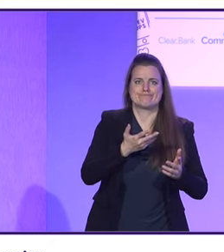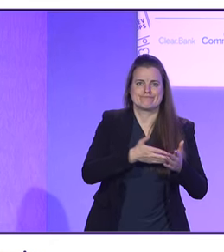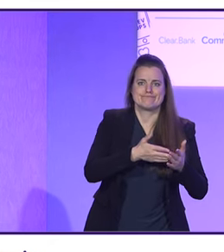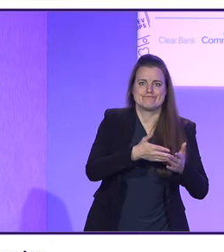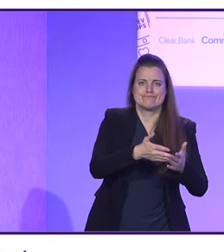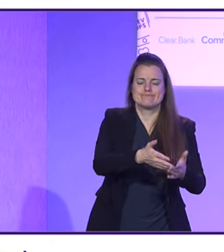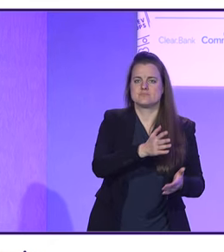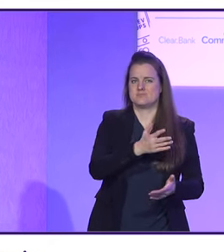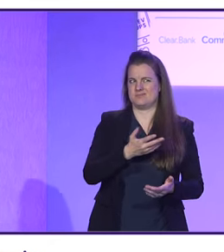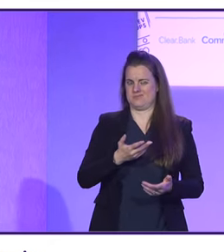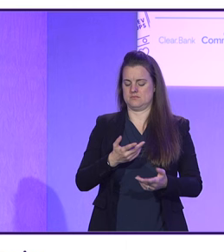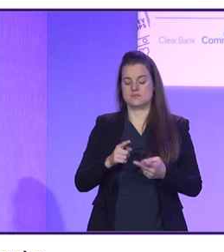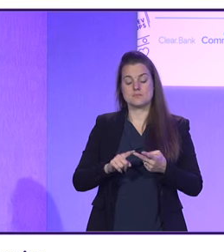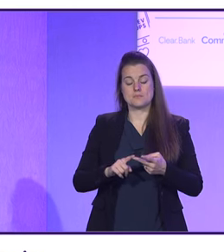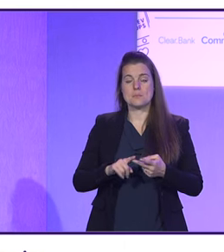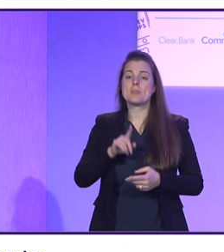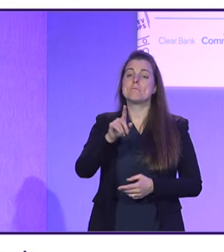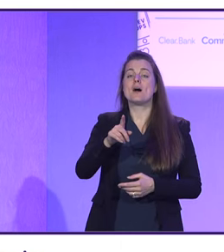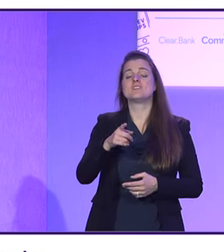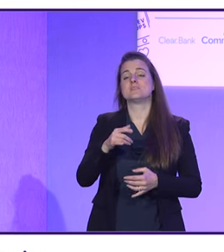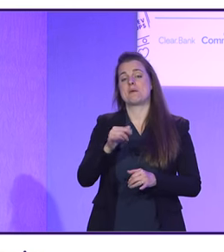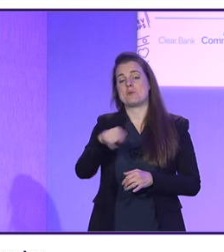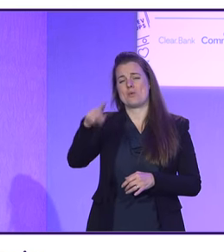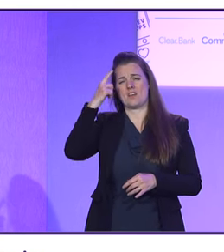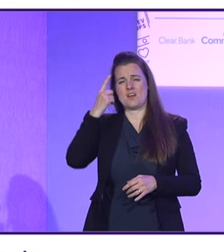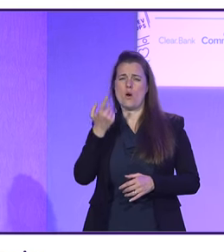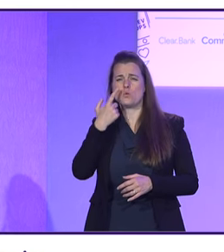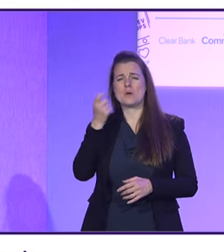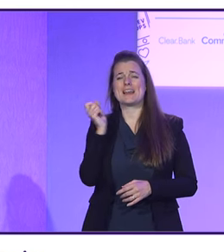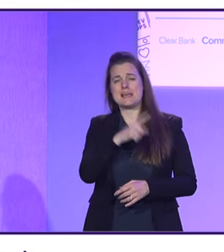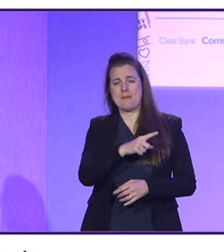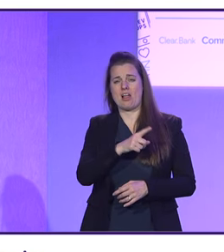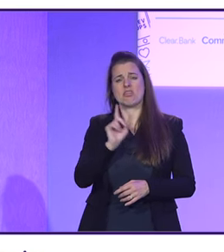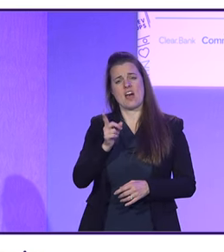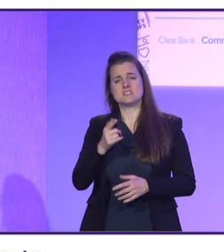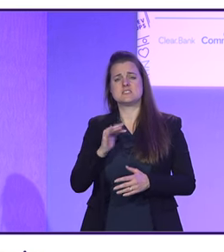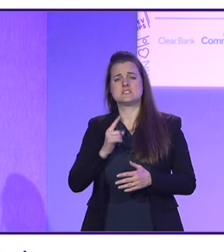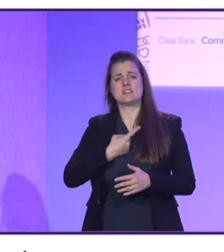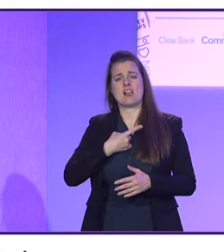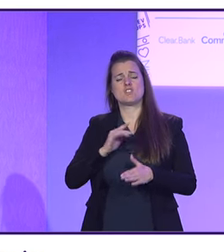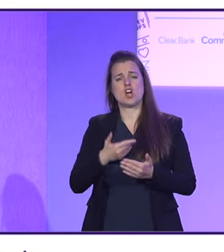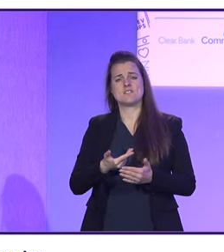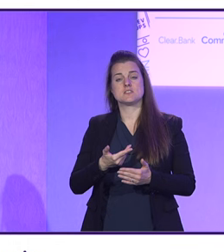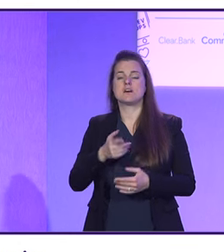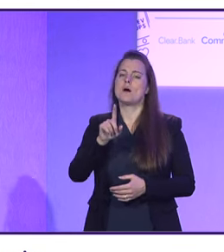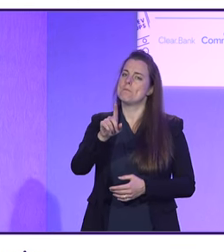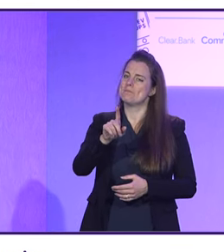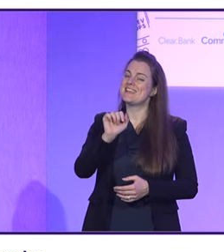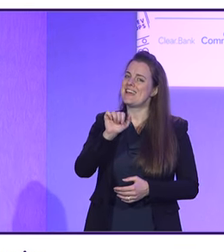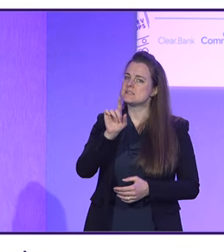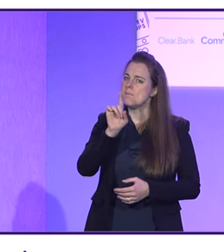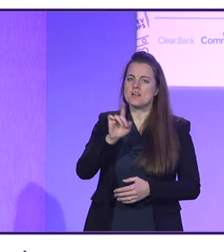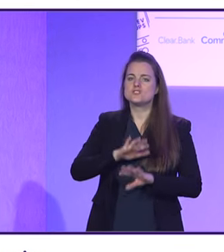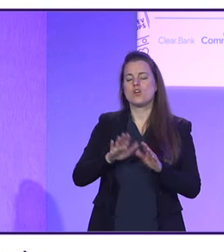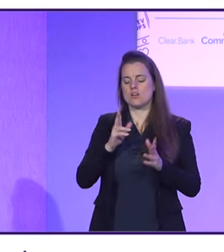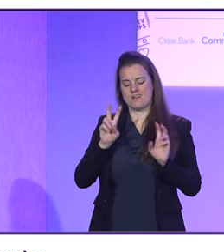Now, you might think, oh, but they also gave you an email. You could use that. That's pretty self-service, except that's not on demand. How do I know when I'm going to get this